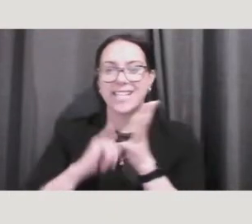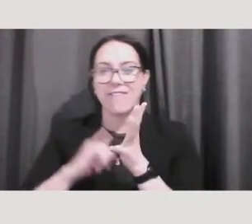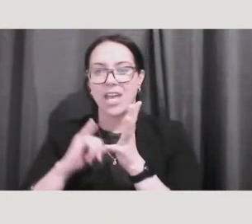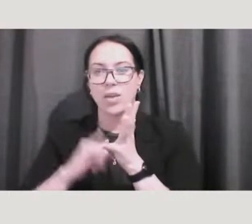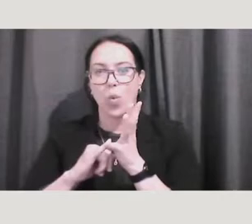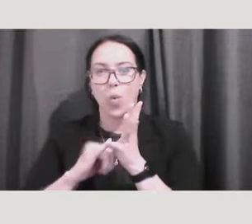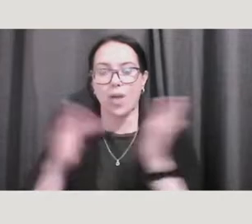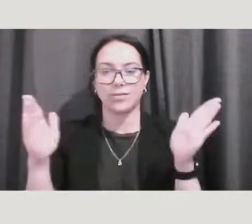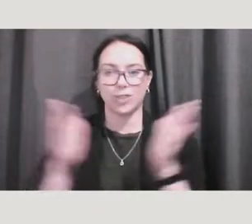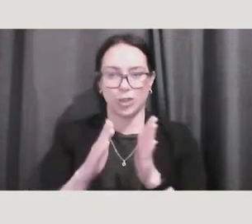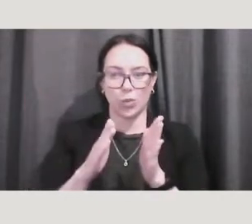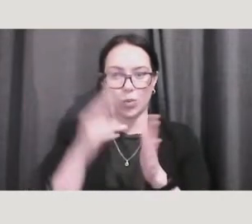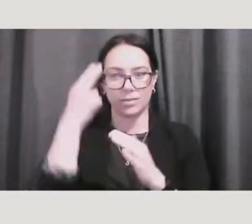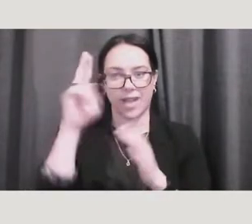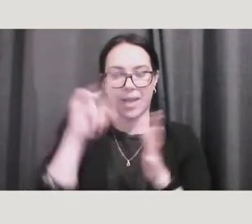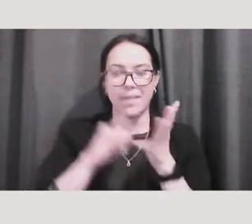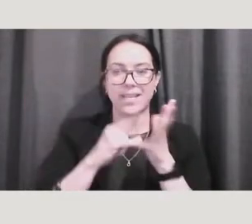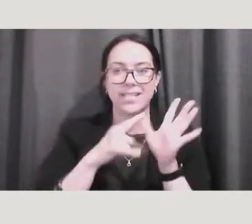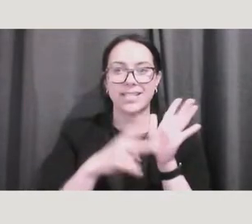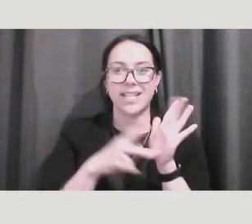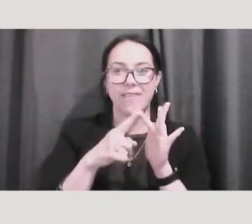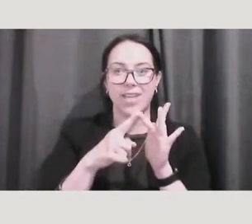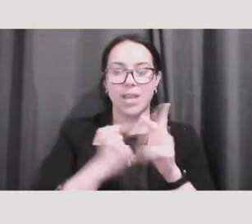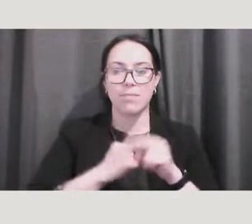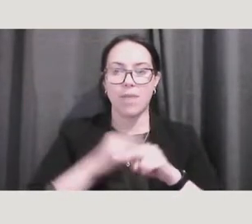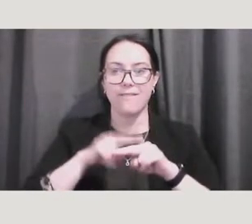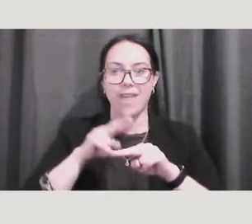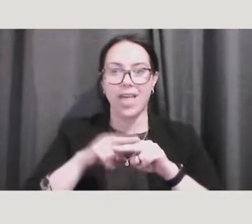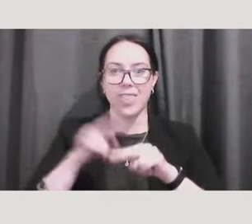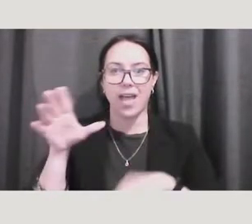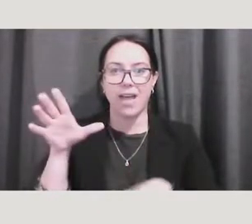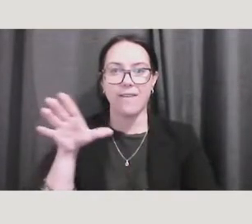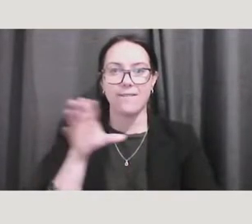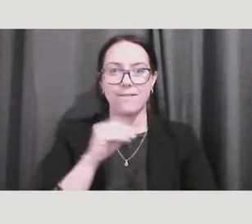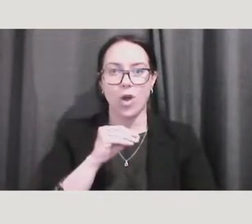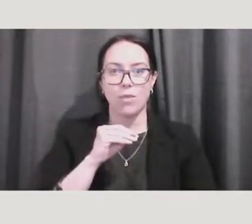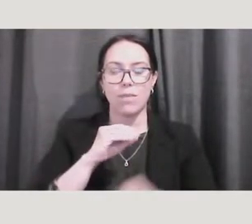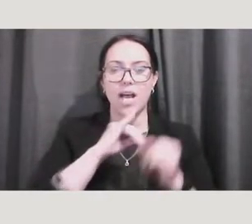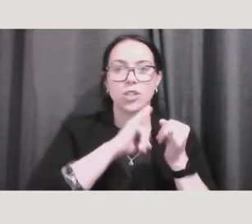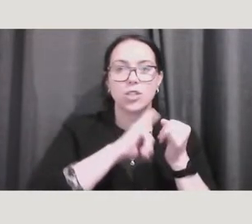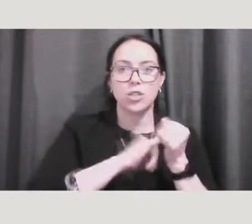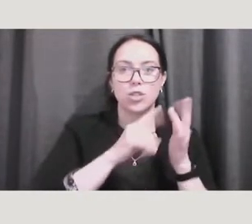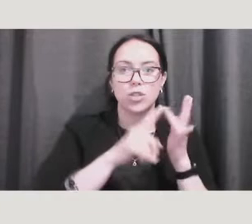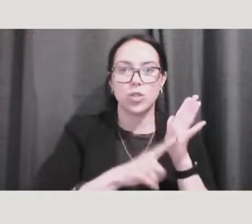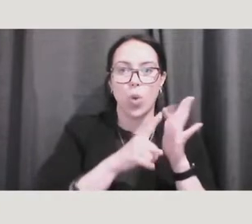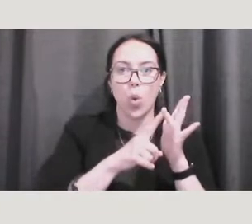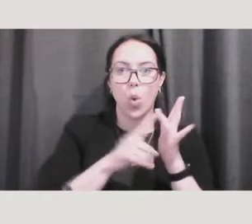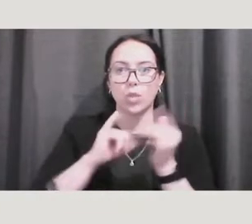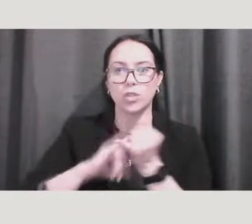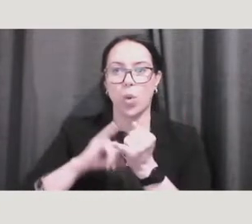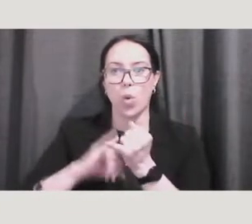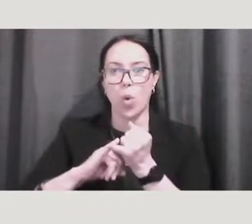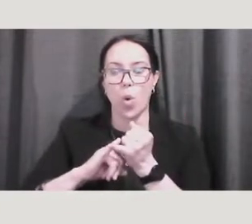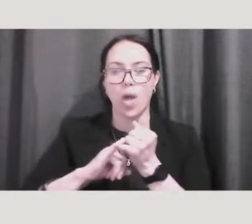my father hails from The Villages of Solo solo at family my mother hails from The Villages of Malia